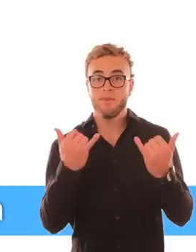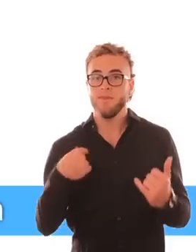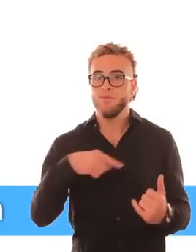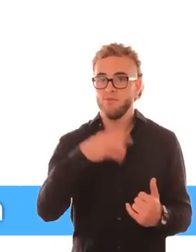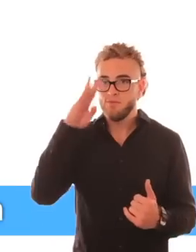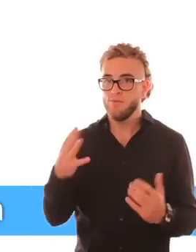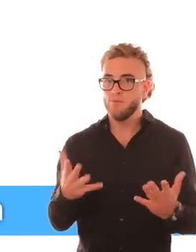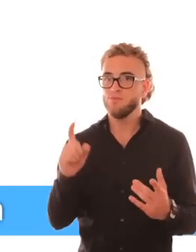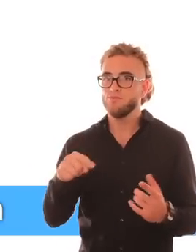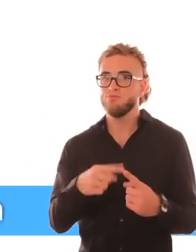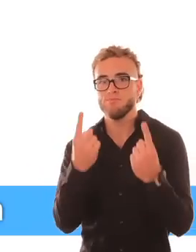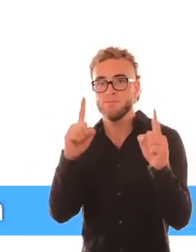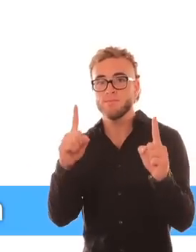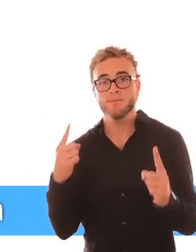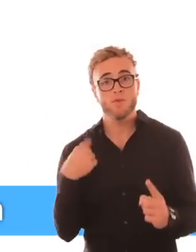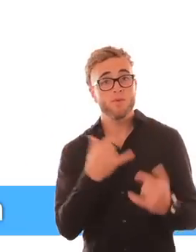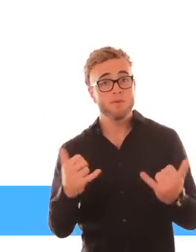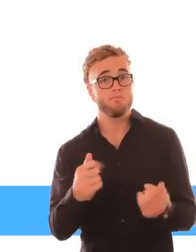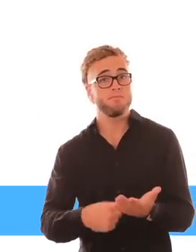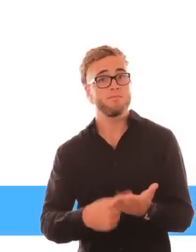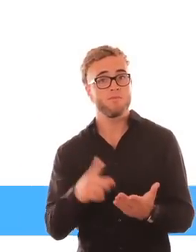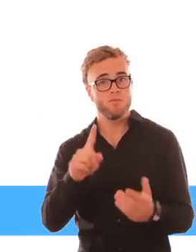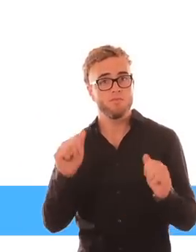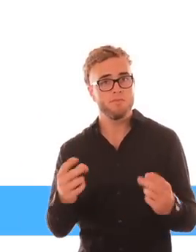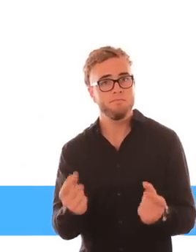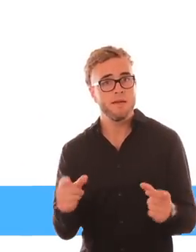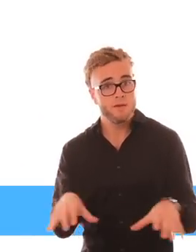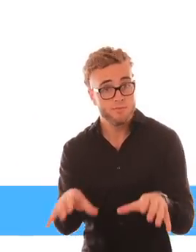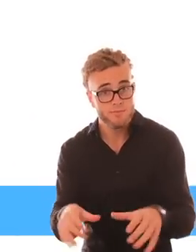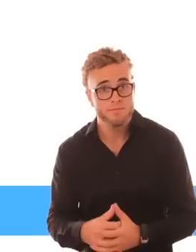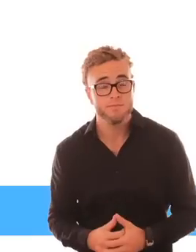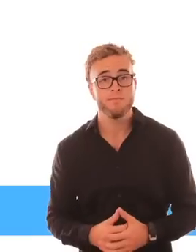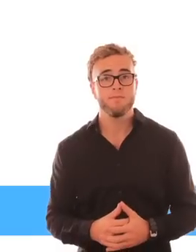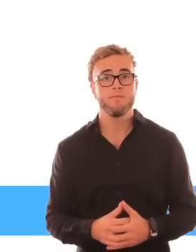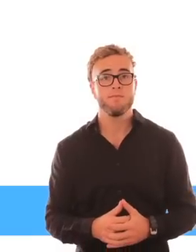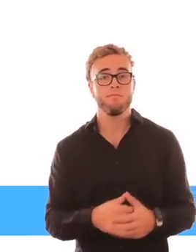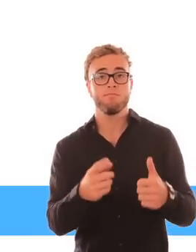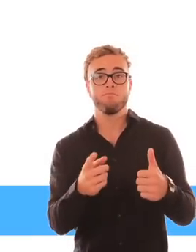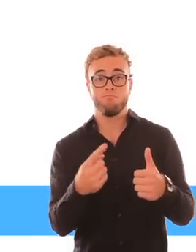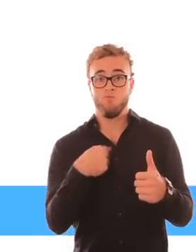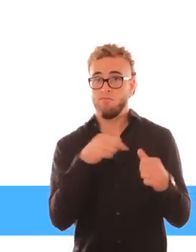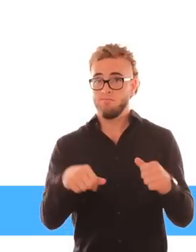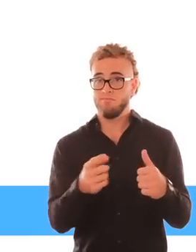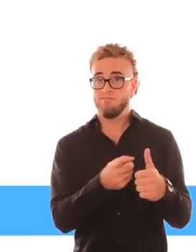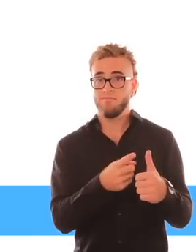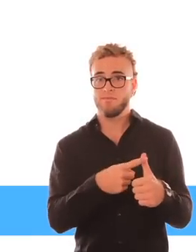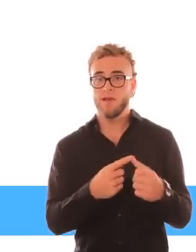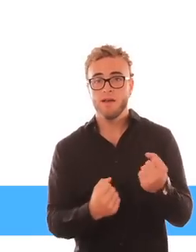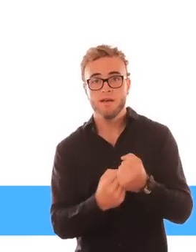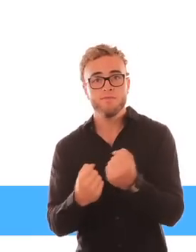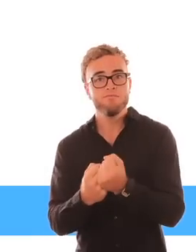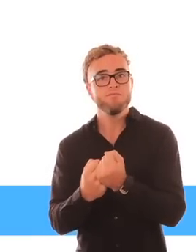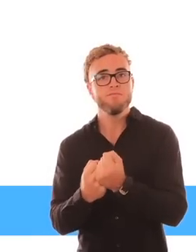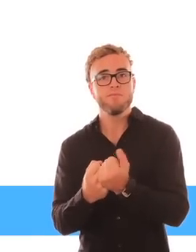Now that we know what we want to accomplish, let's talk about where we can start taking immediate action. We can